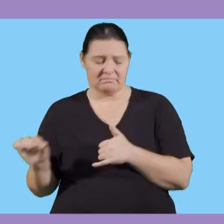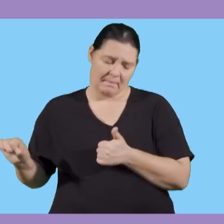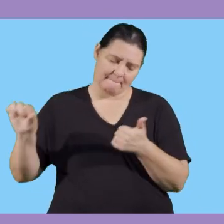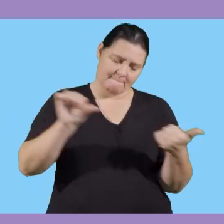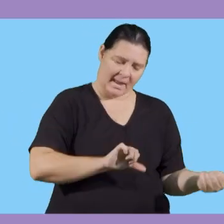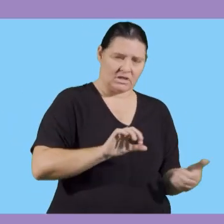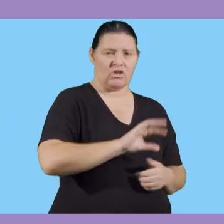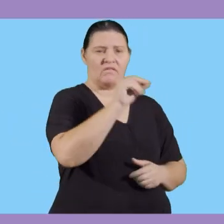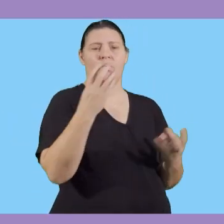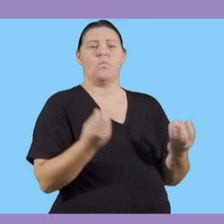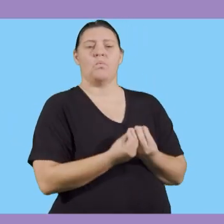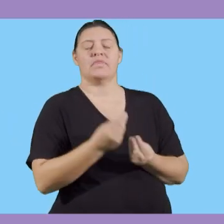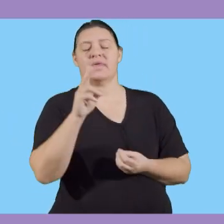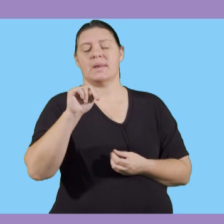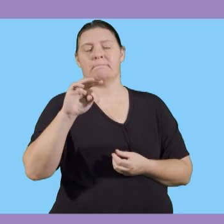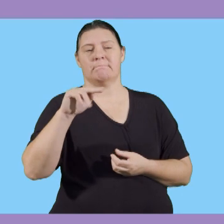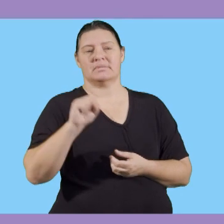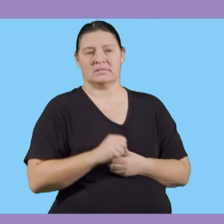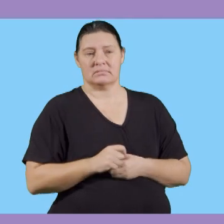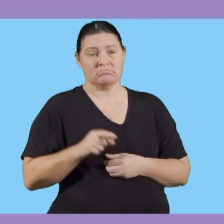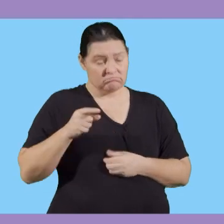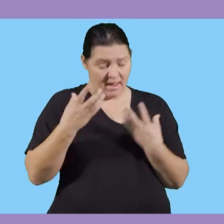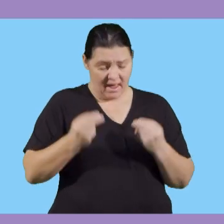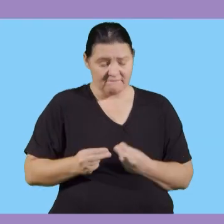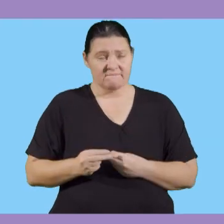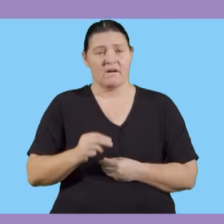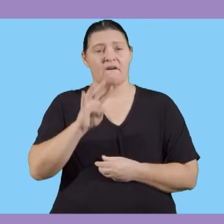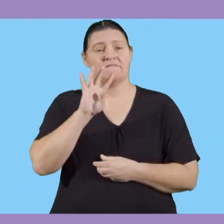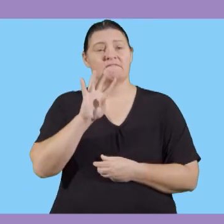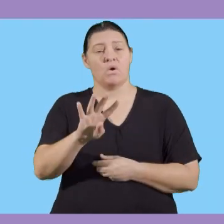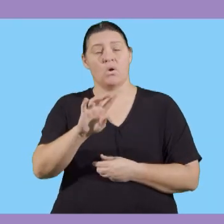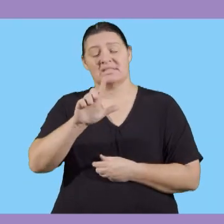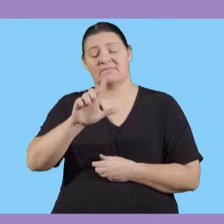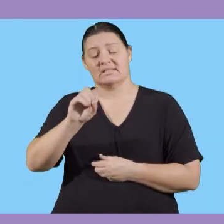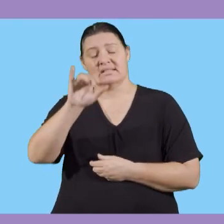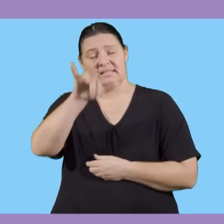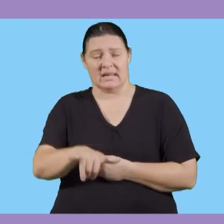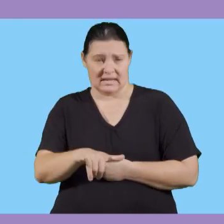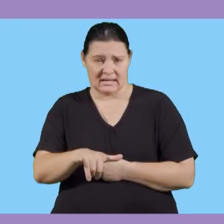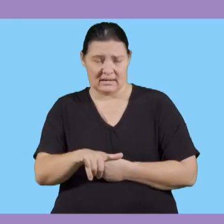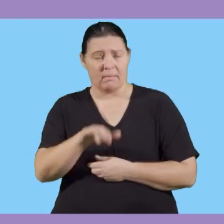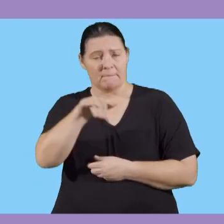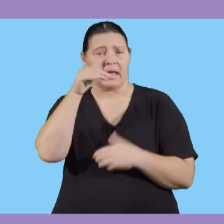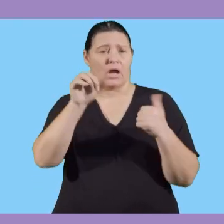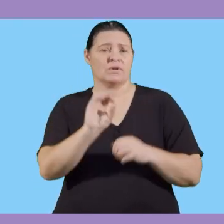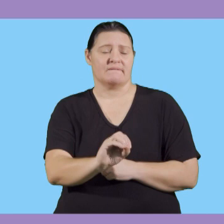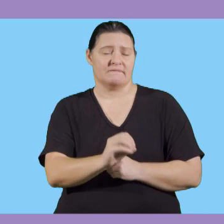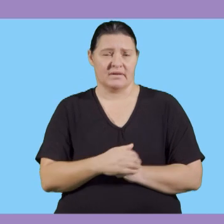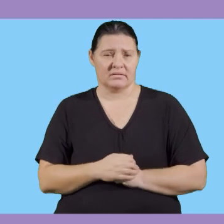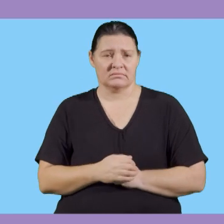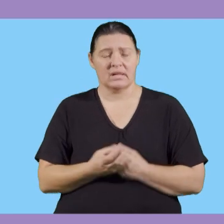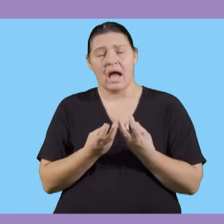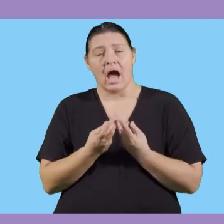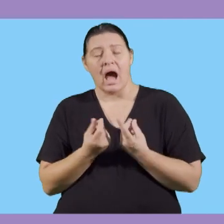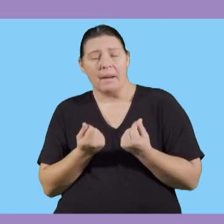South Africa with Nims. Now Louis has 470 yen in his bank account.